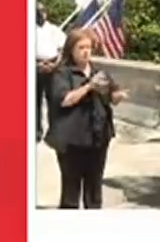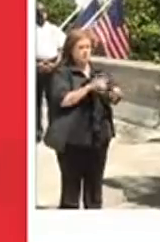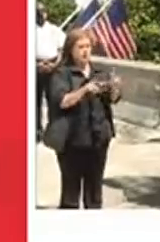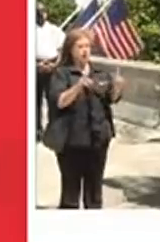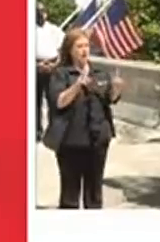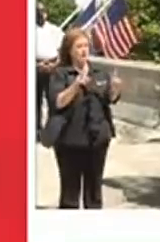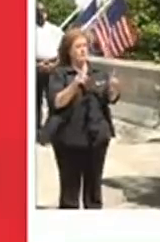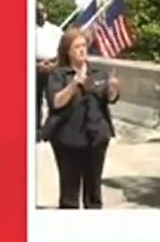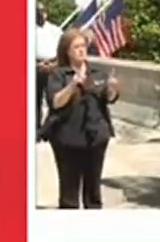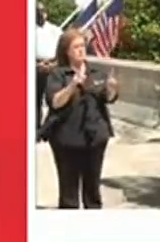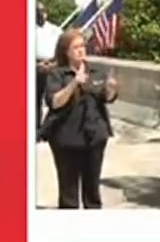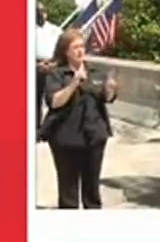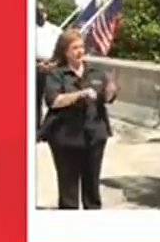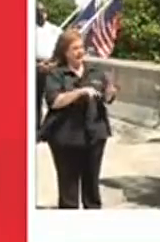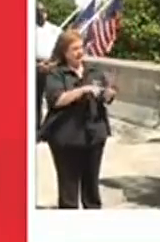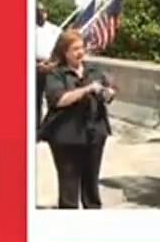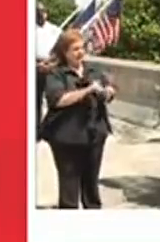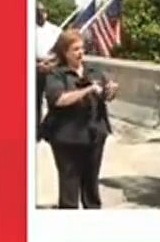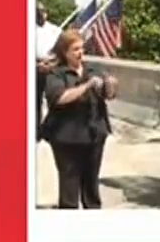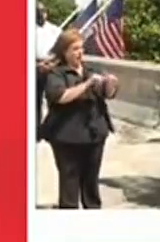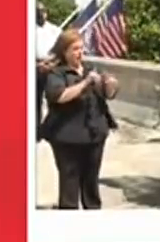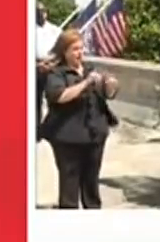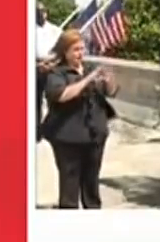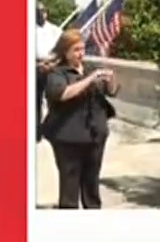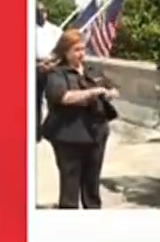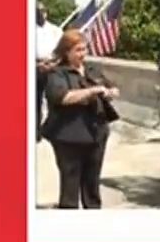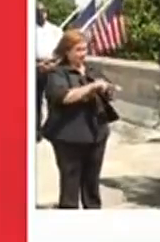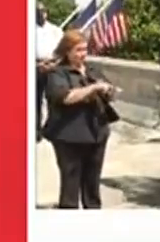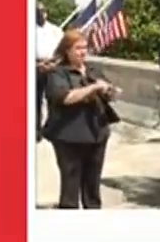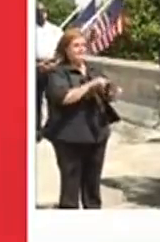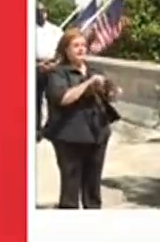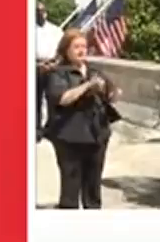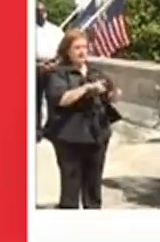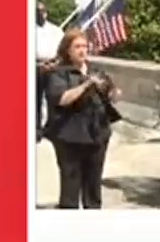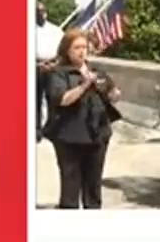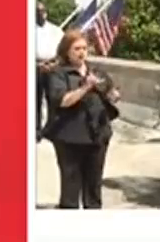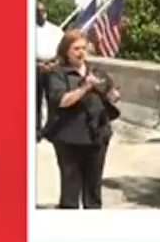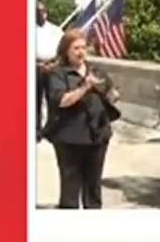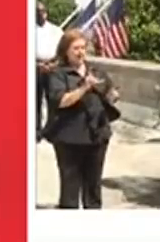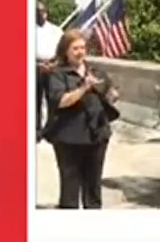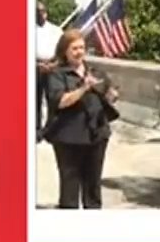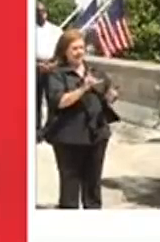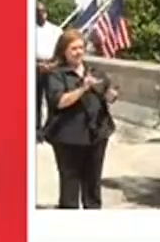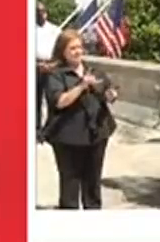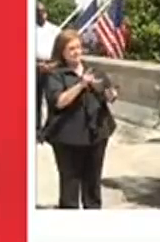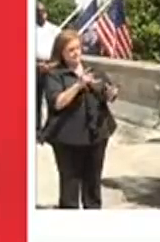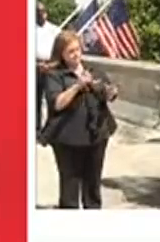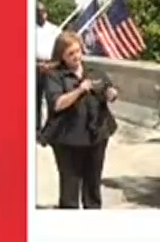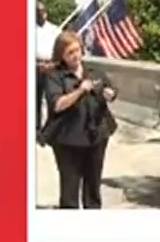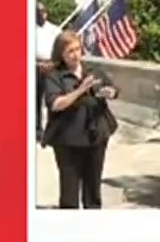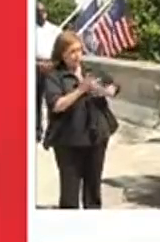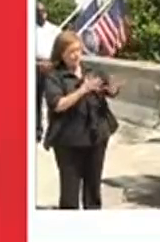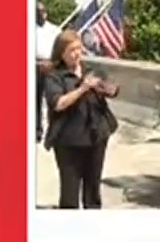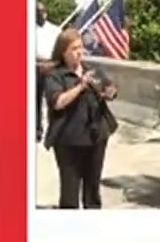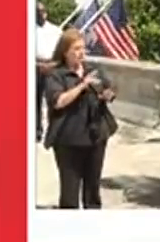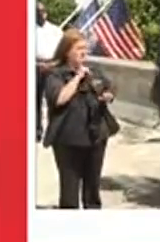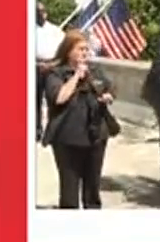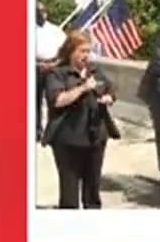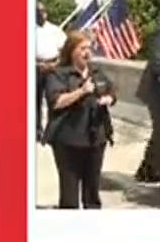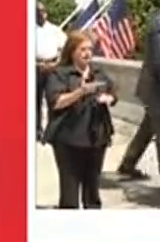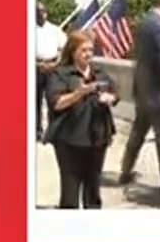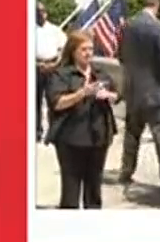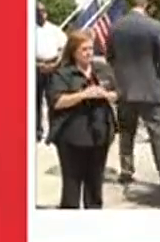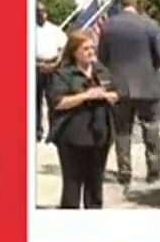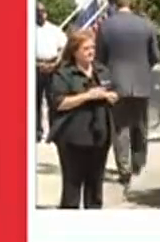seeing a very stable site there, given the winds that we may or may not have. Thank you. Yes,